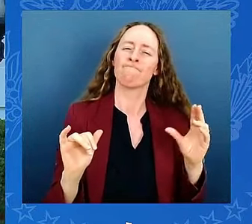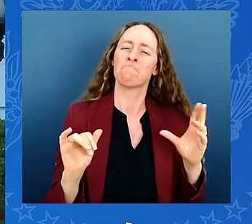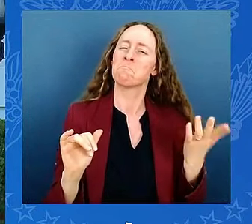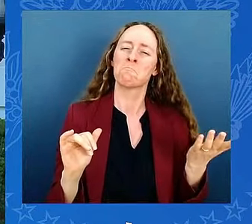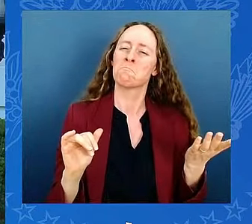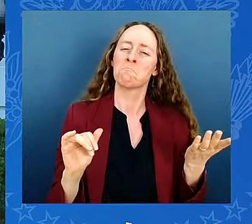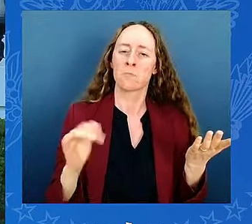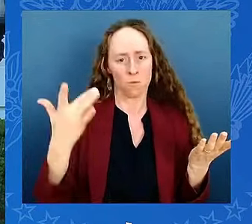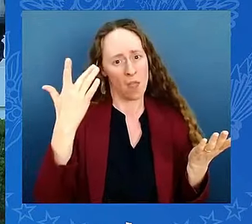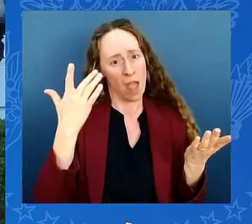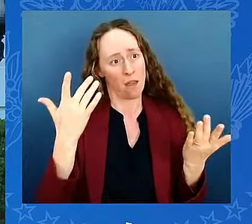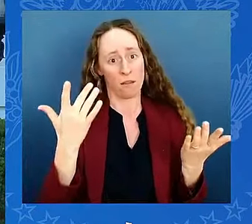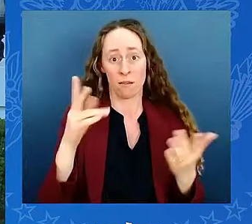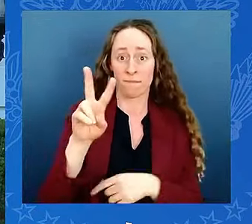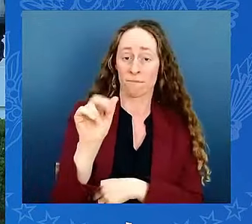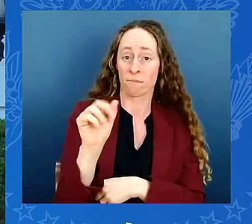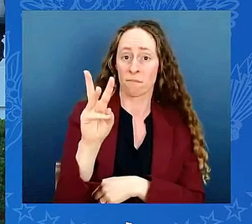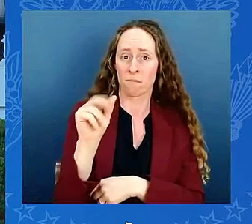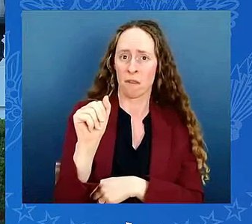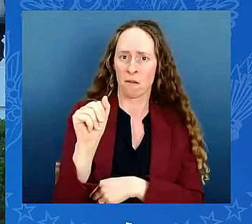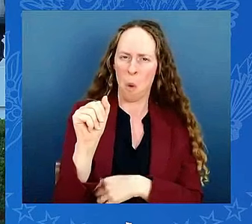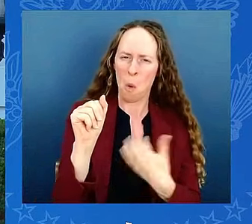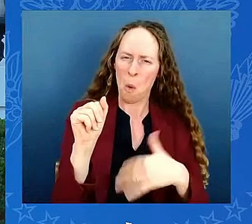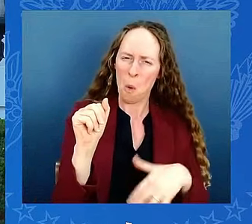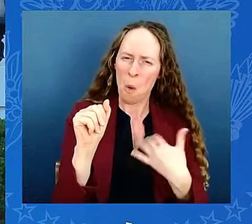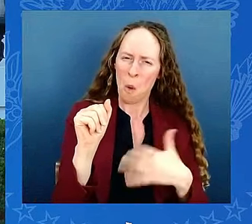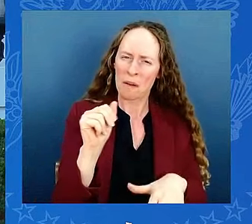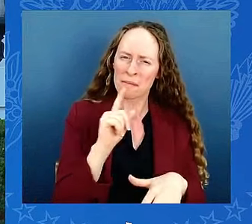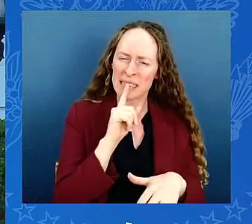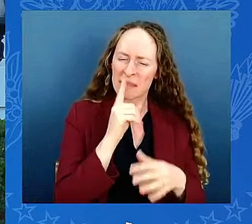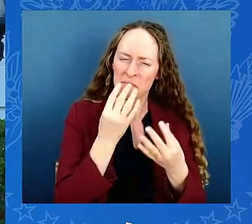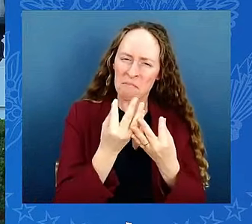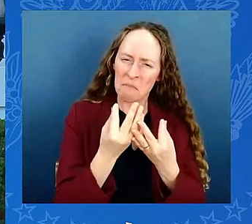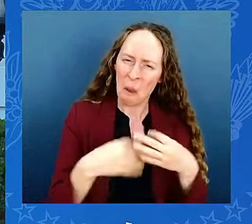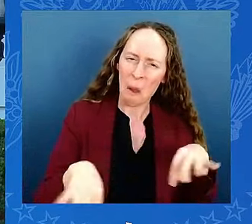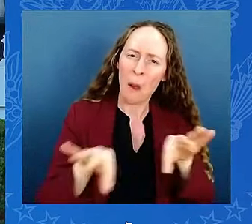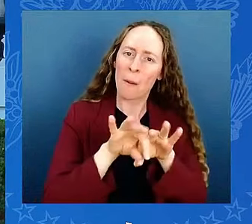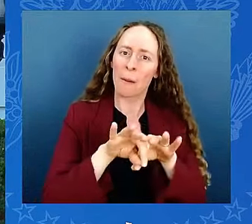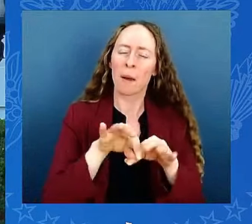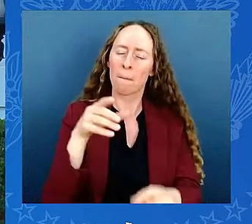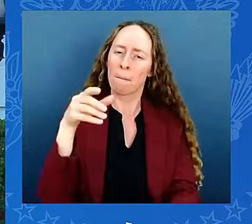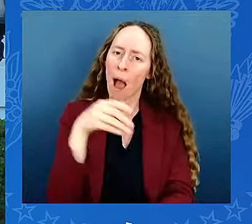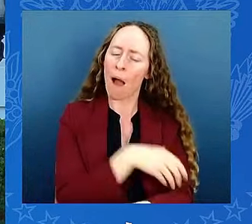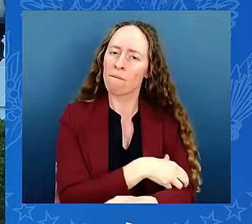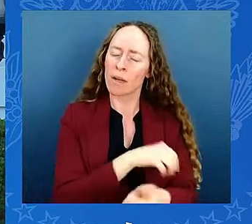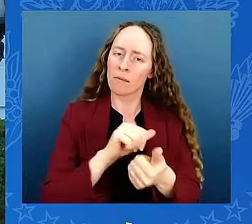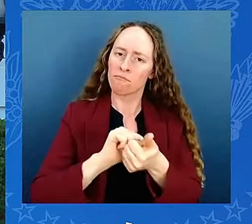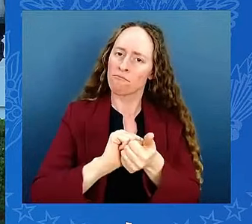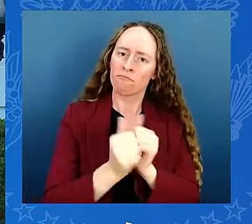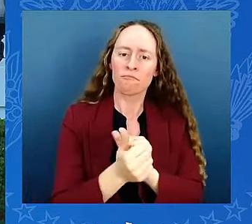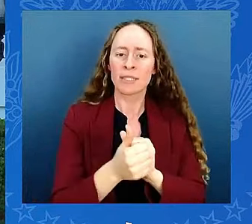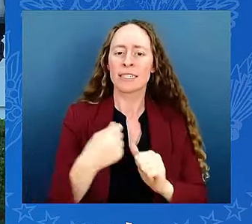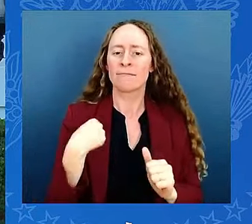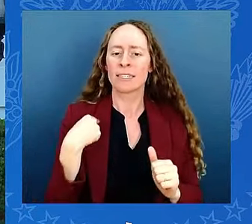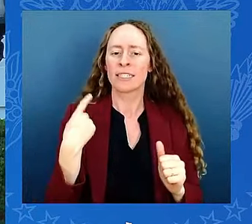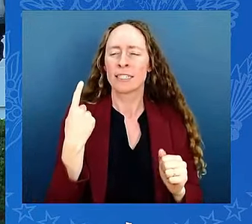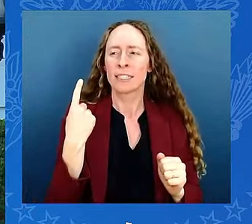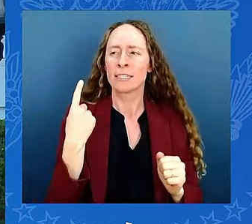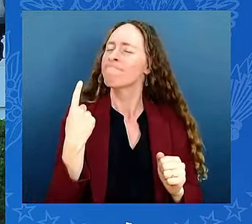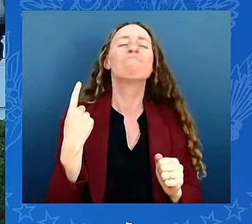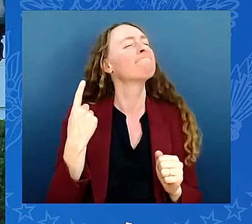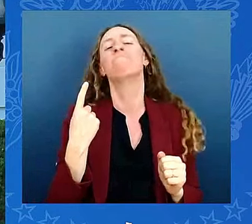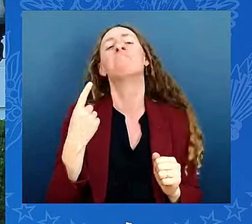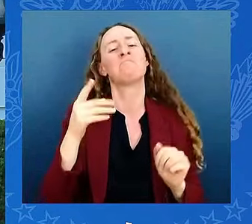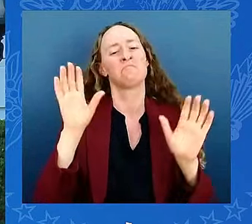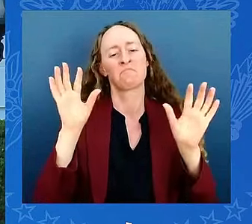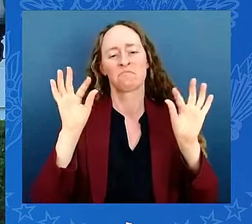Act in my head and in my heart, I decided I needed to compose an original poem.